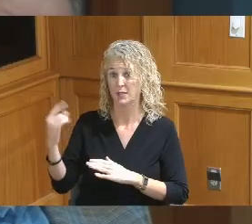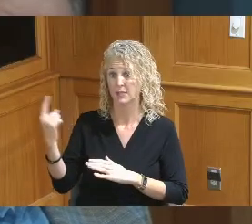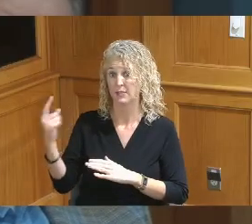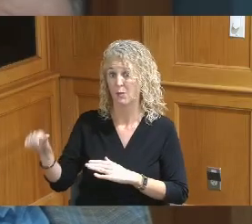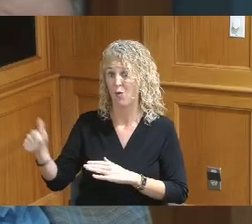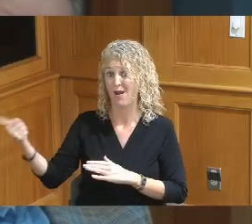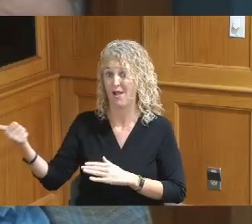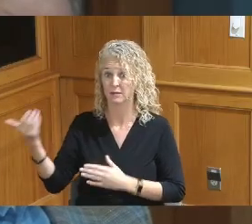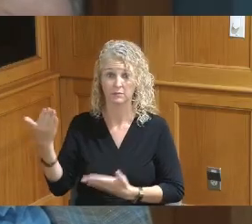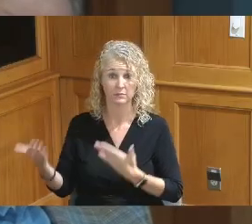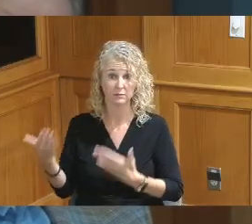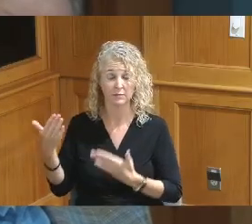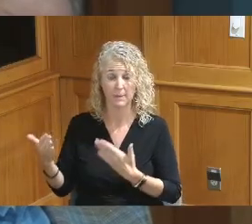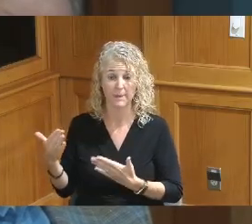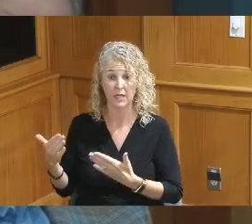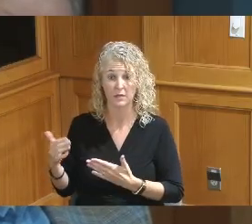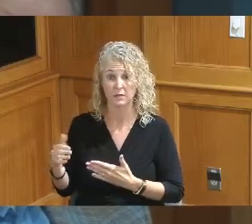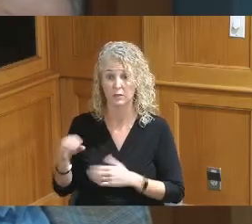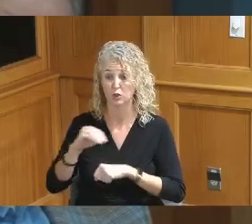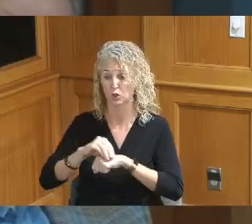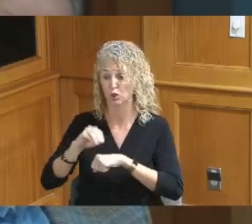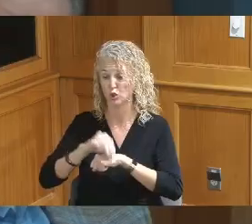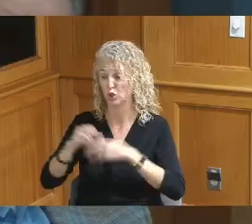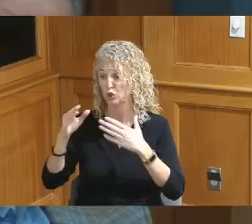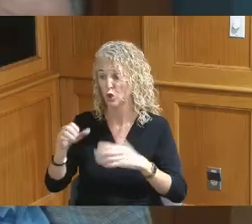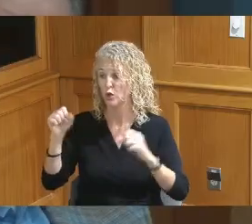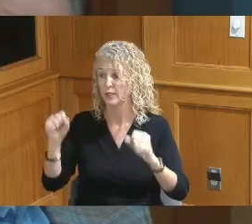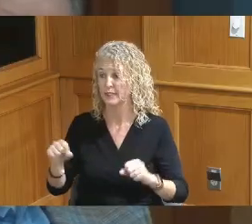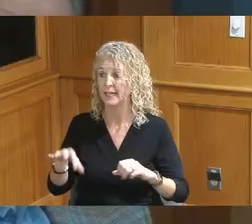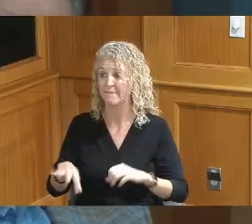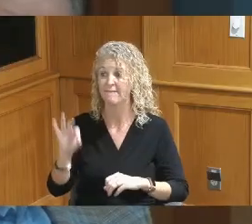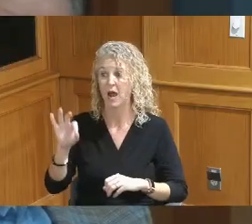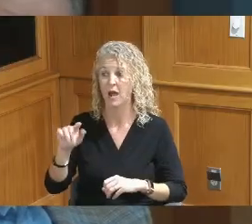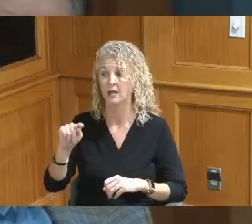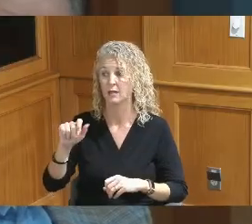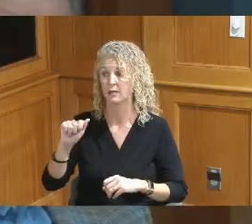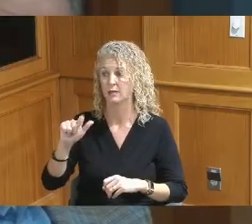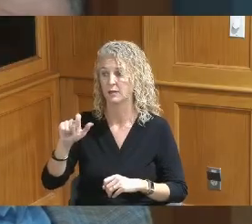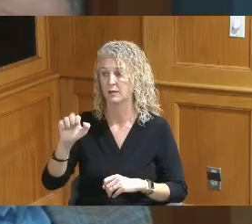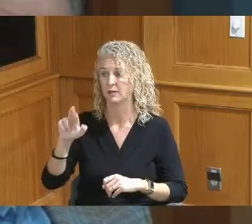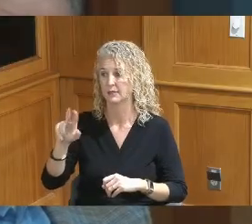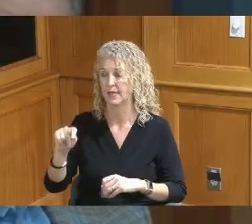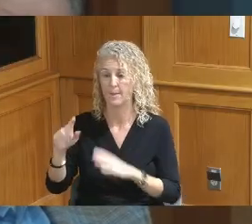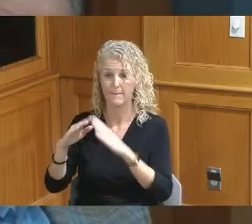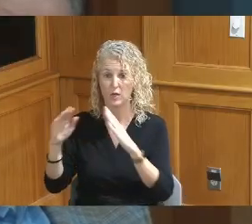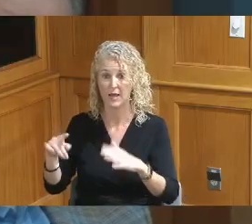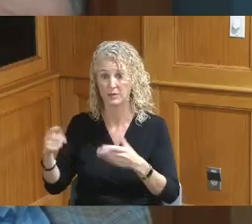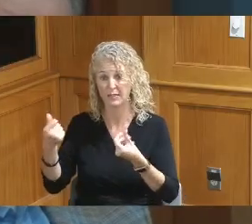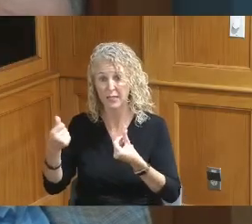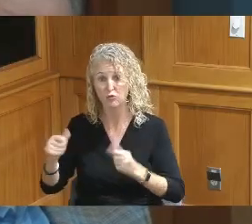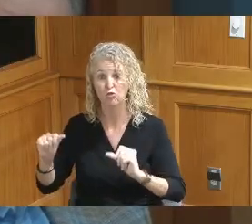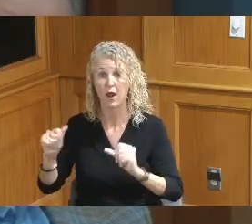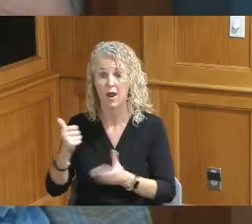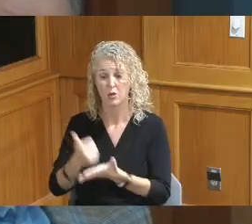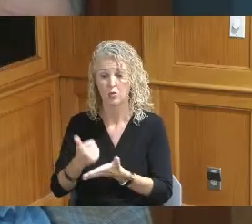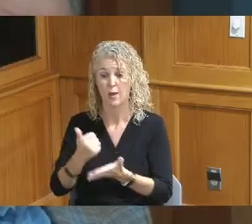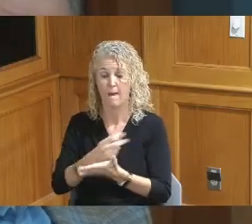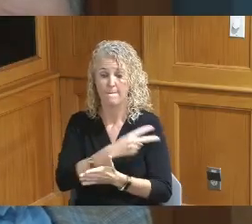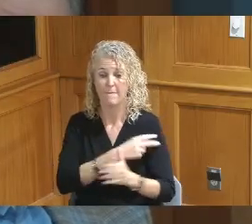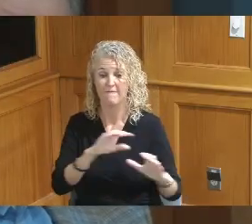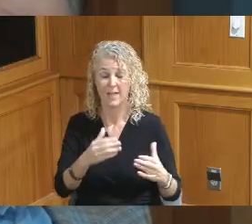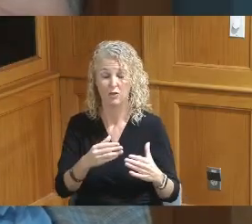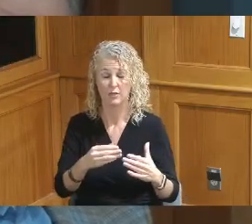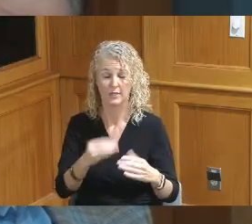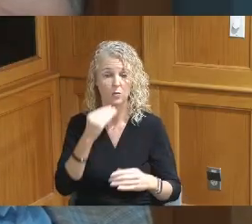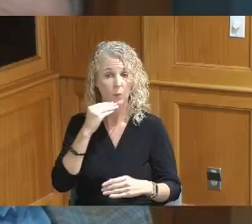someone else. Maybe there's a consulting that can bring in Talbot House, because they're trying to get in the veterans